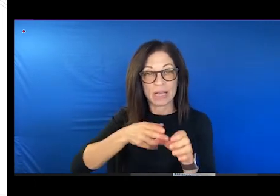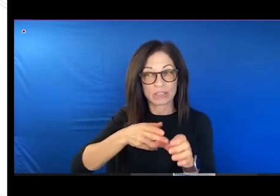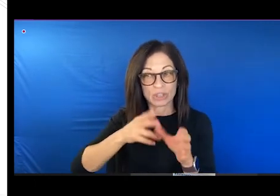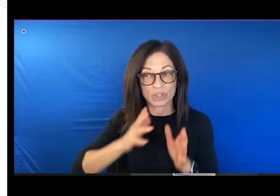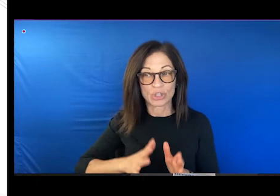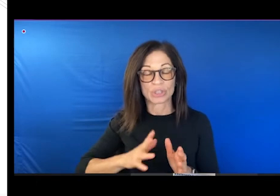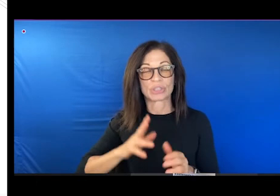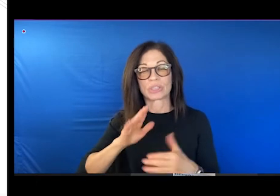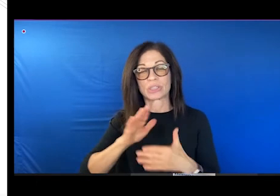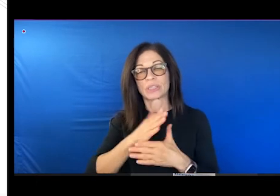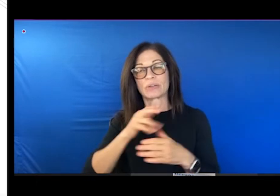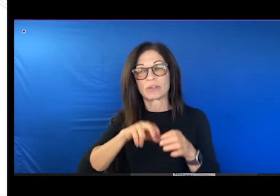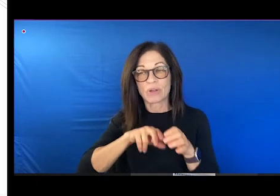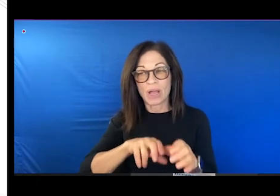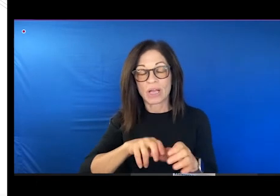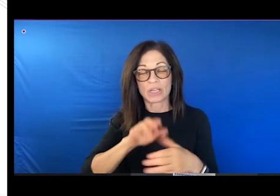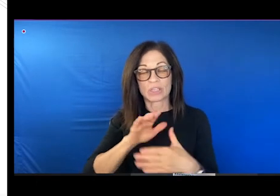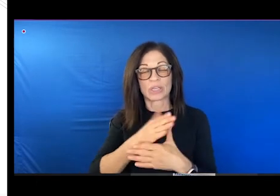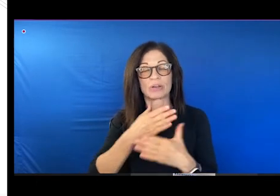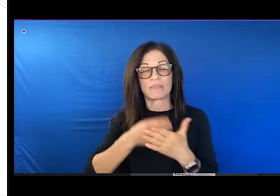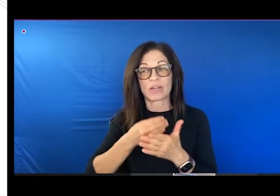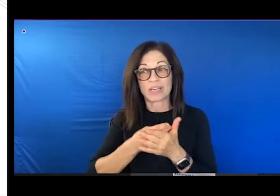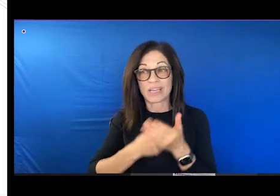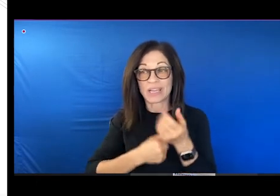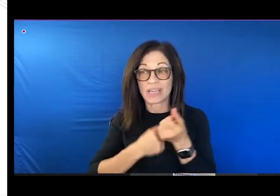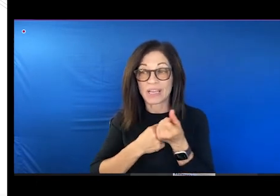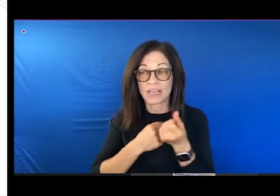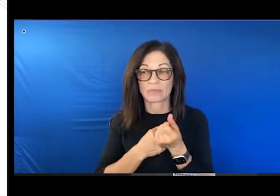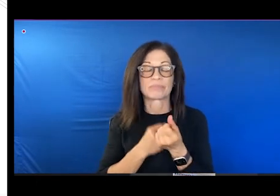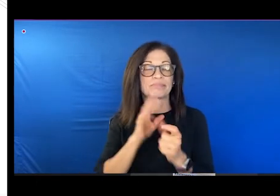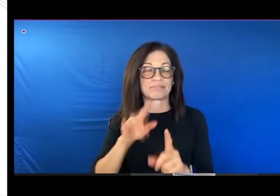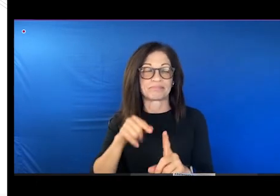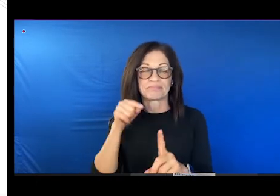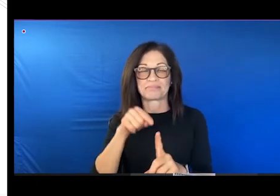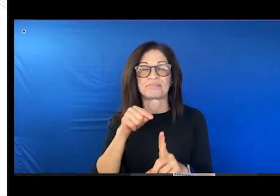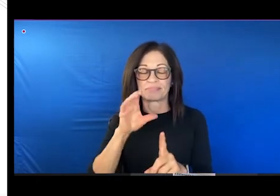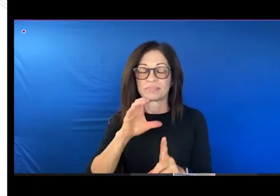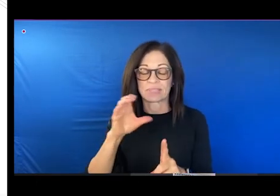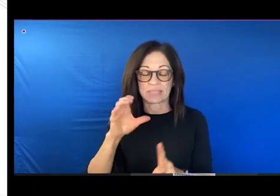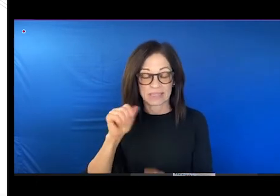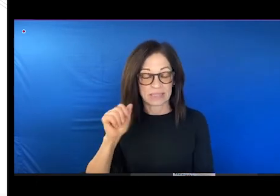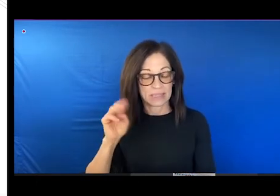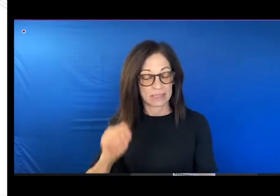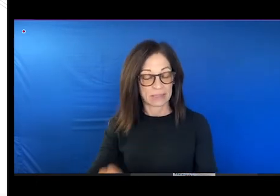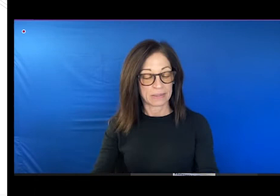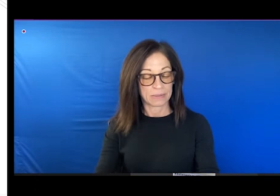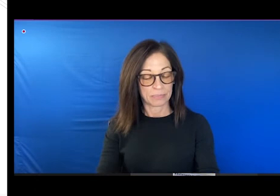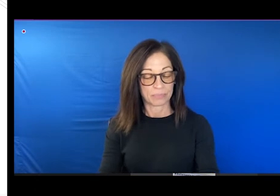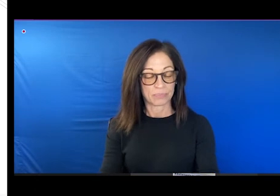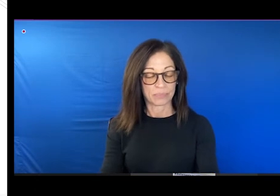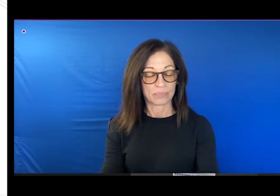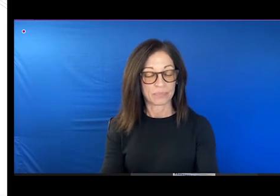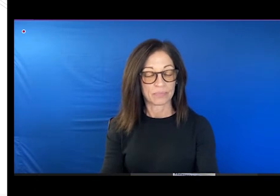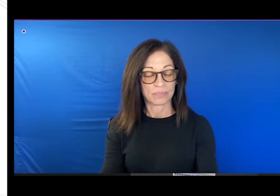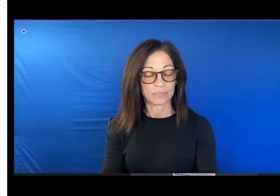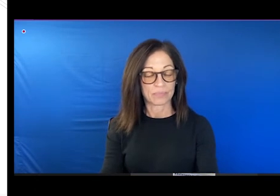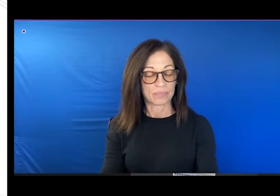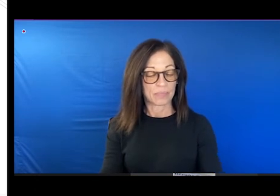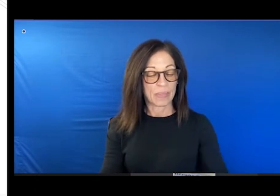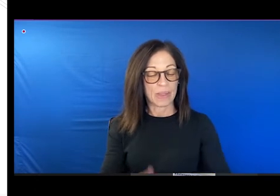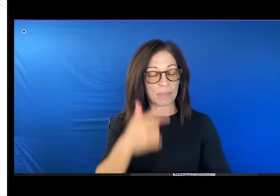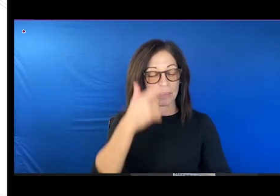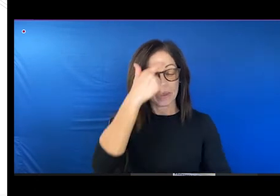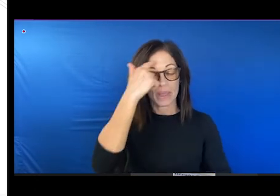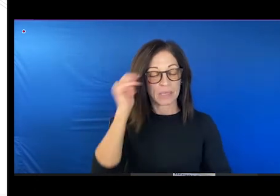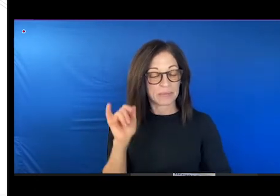and sharing rides and sharing funding is all about, that's what CCAM is all about. And it's